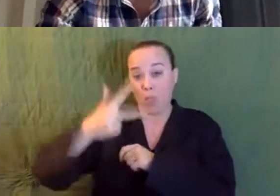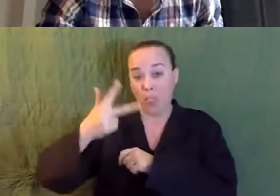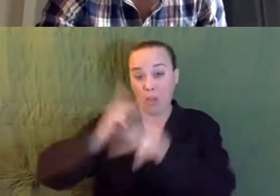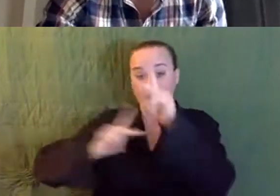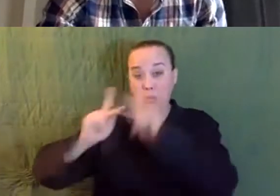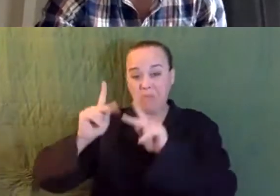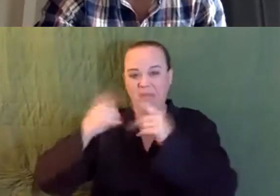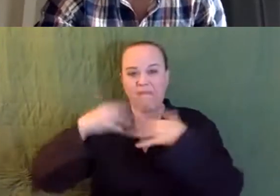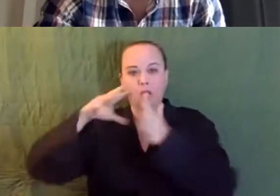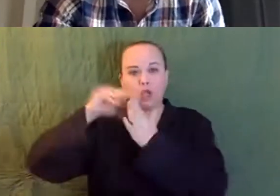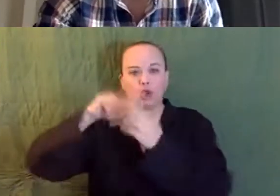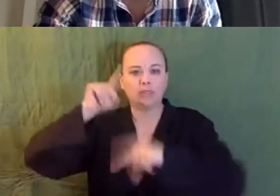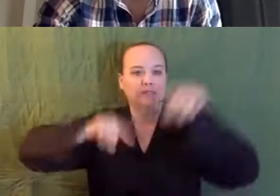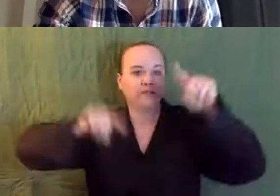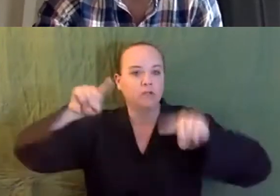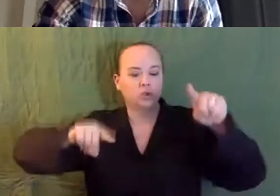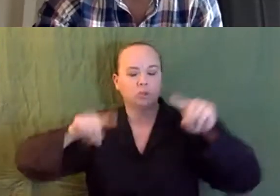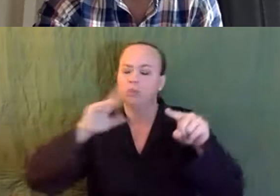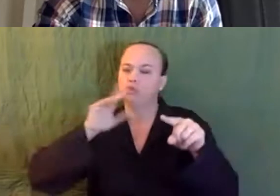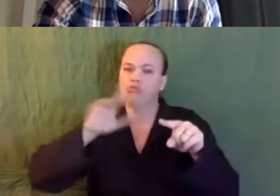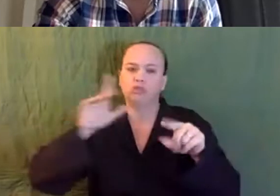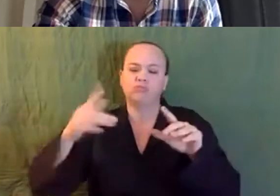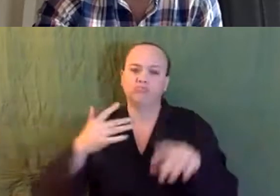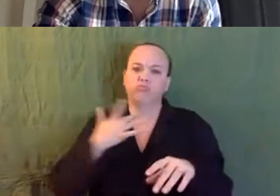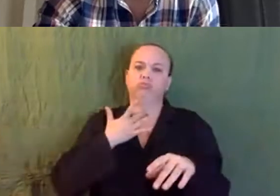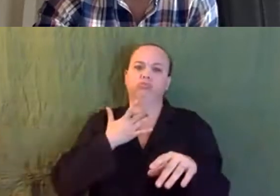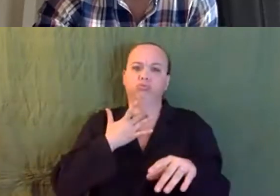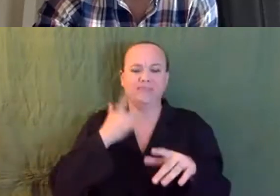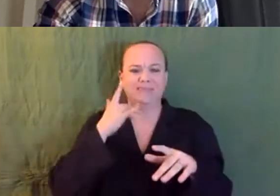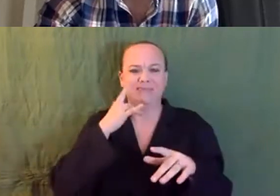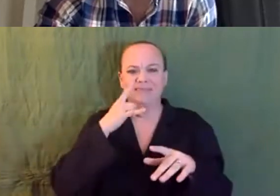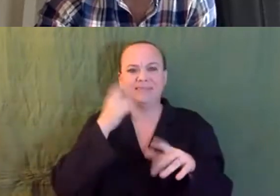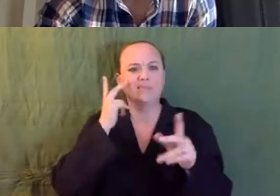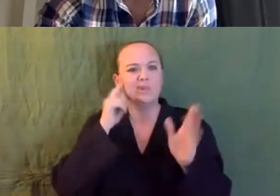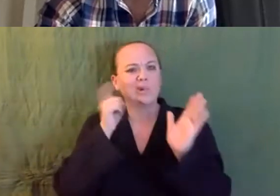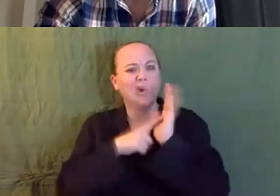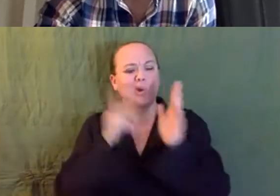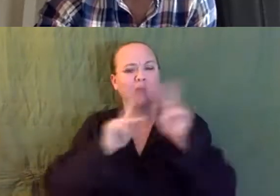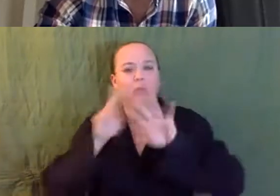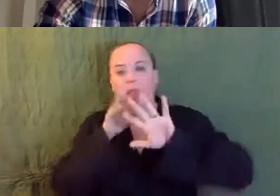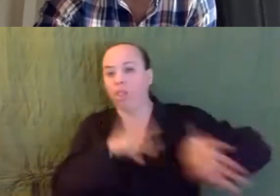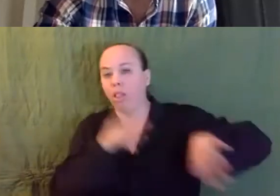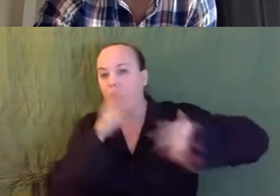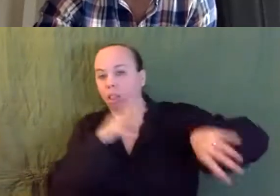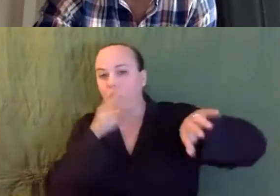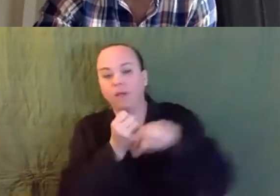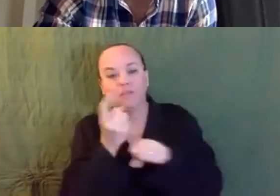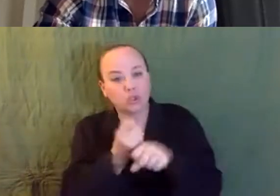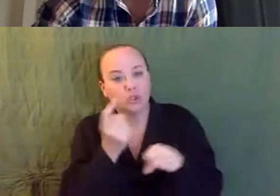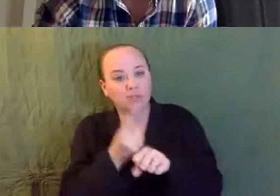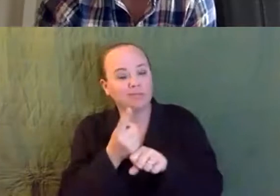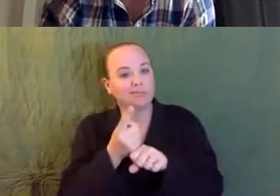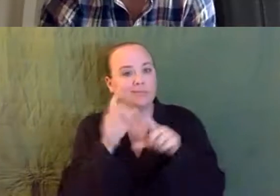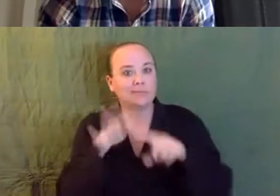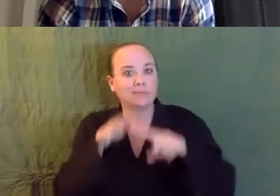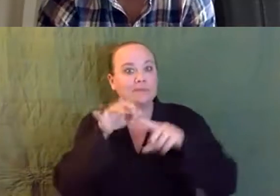learning differences, it strikes home to see this brushed under the carpet year after year, especially so since TEA listens